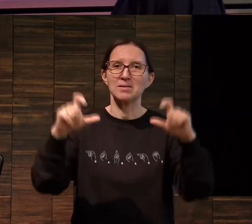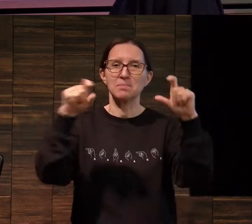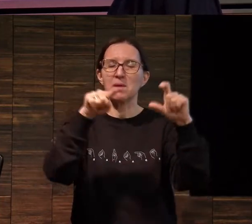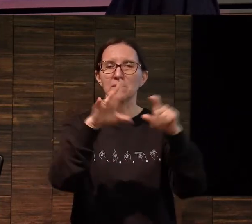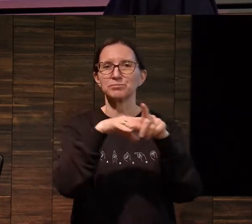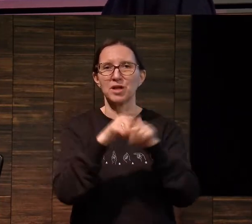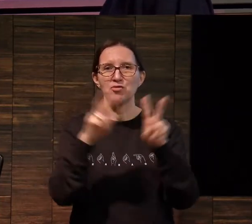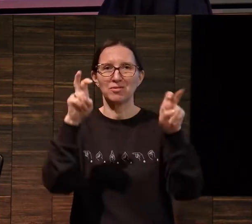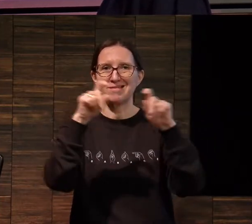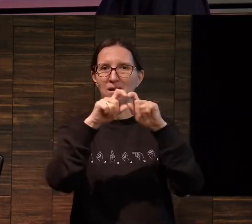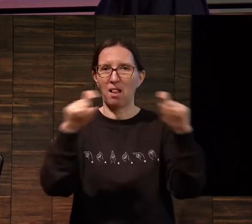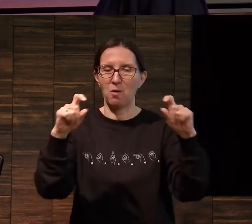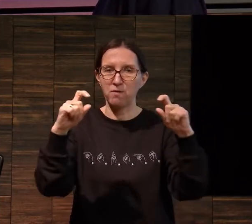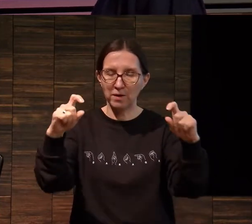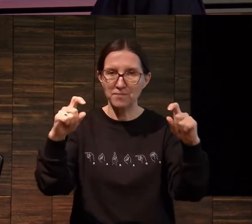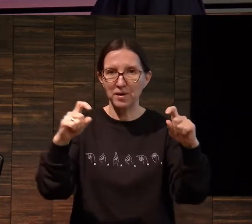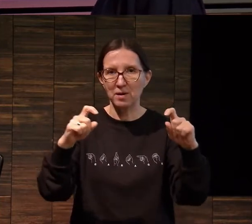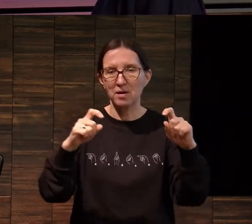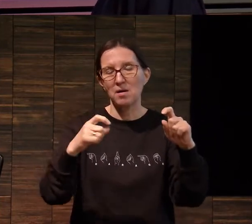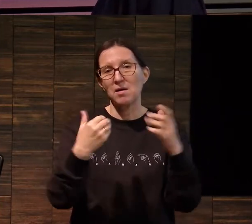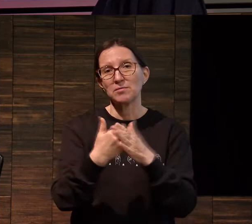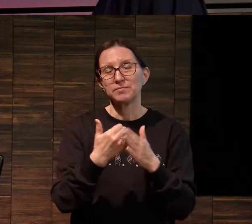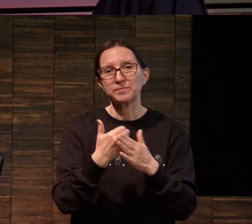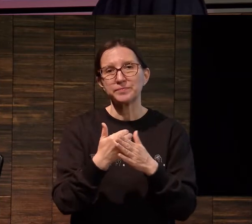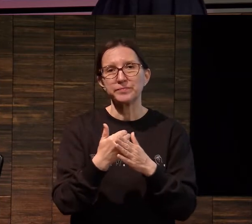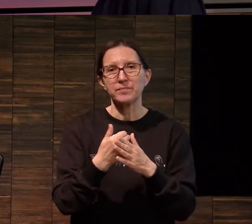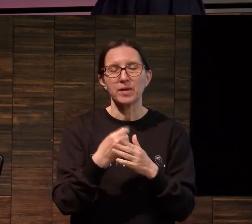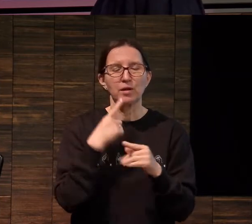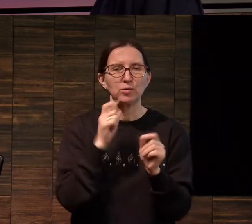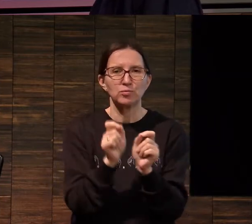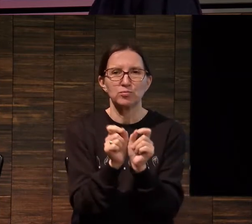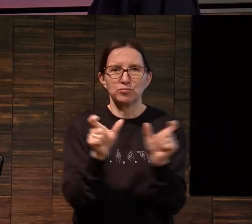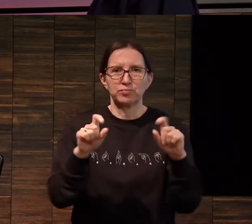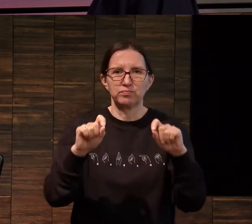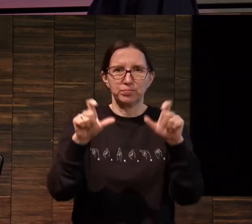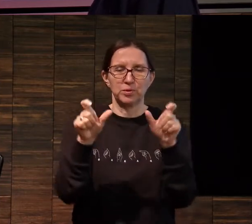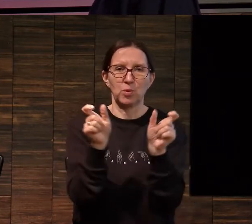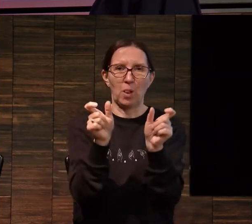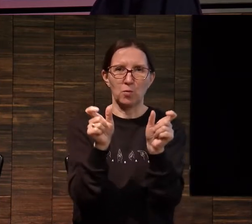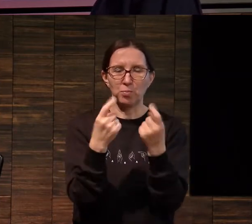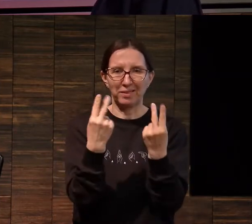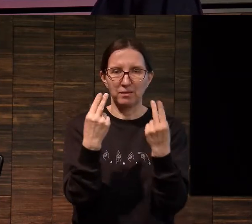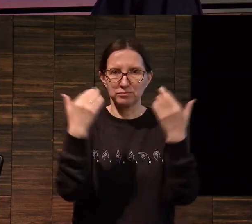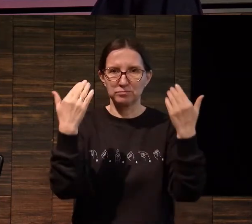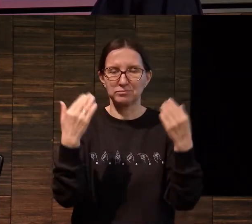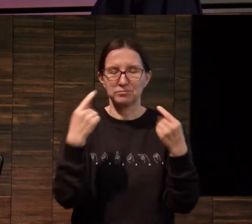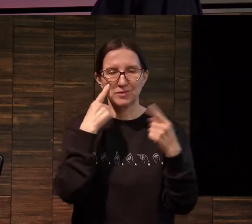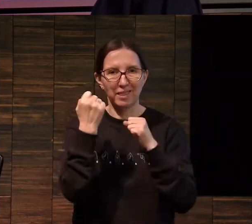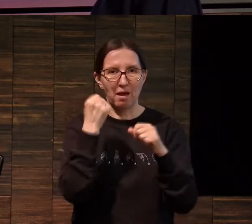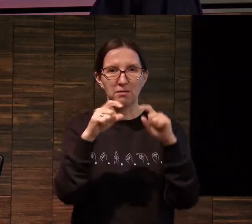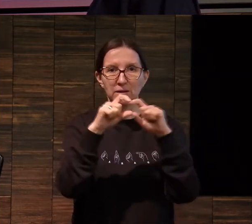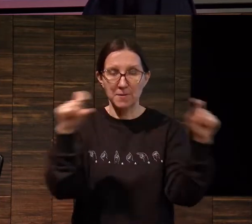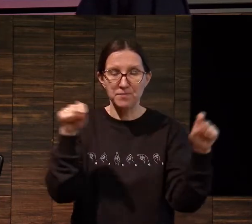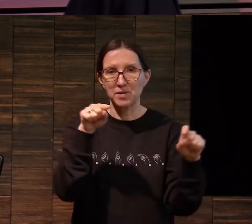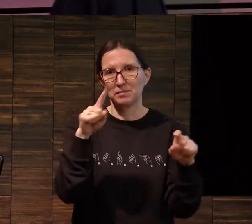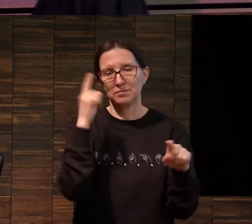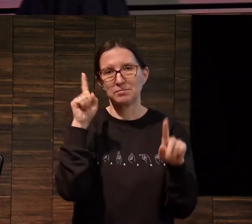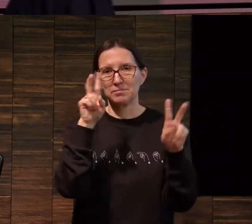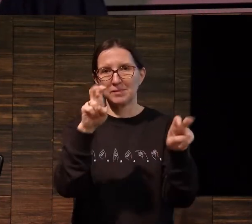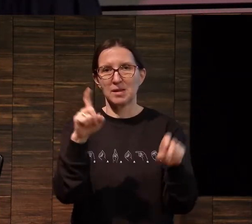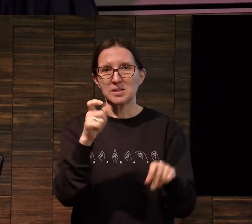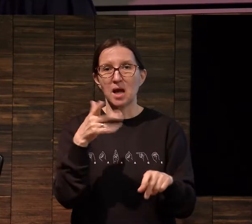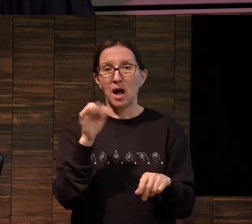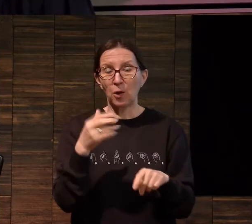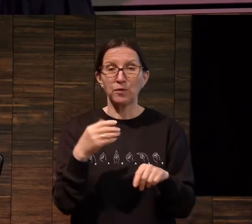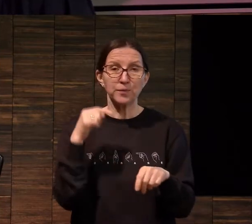see headlines. We can separate headlines from the main text by text size, by